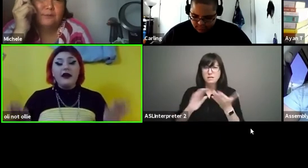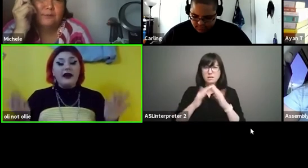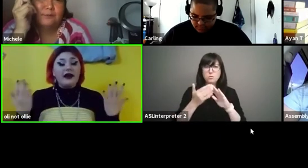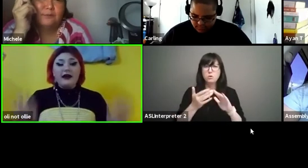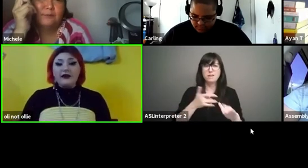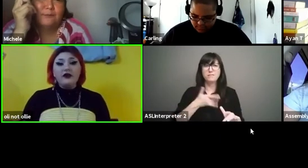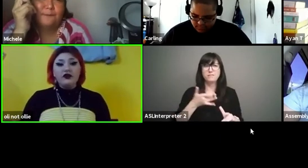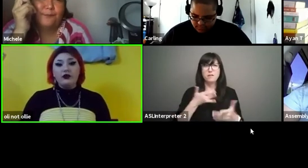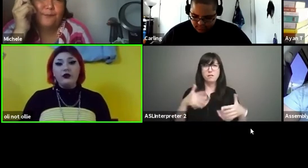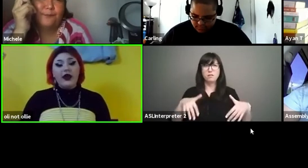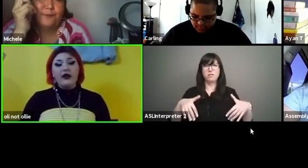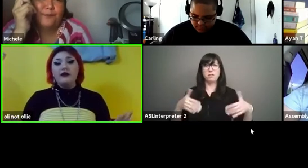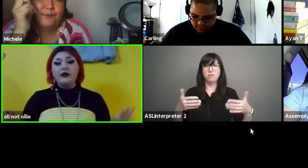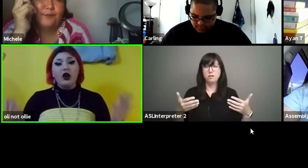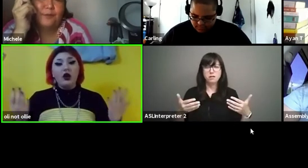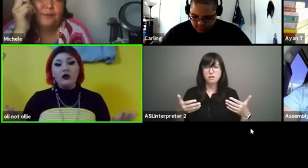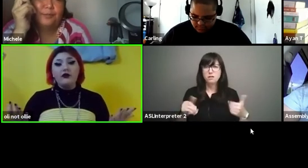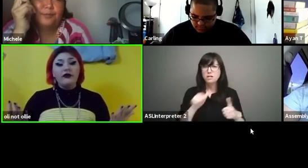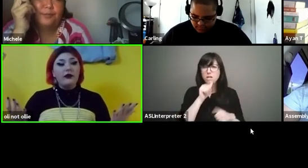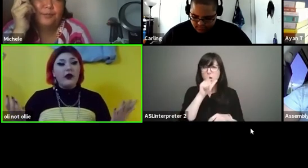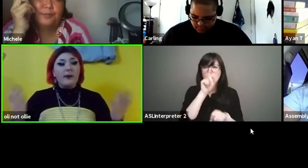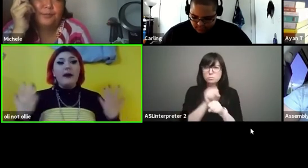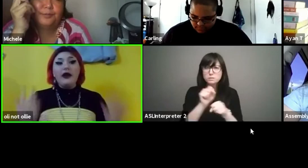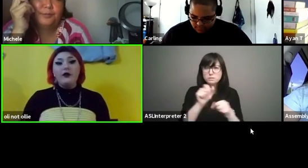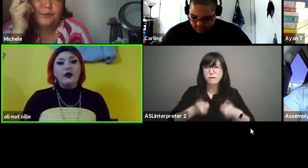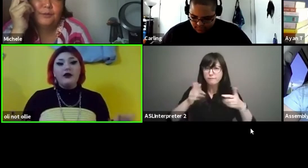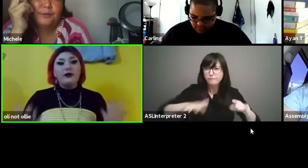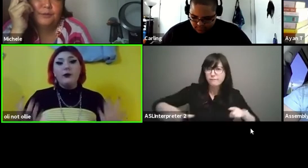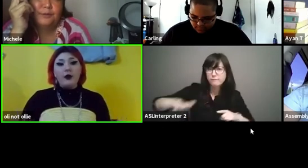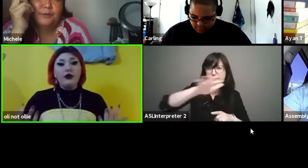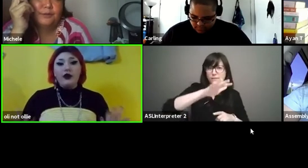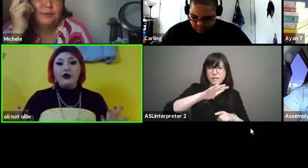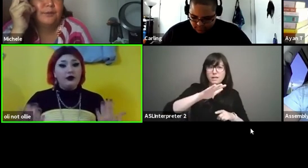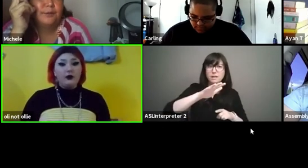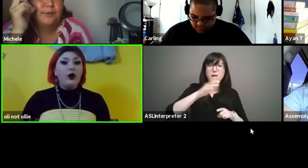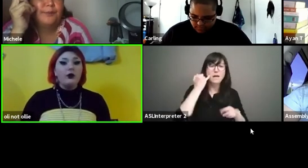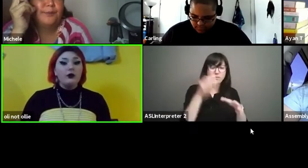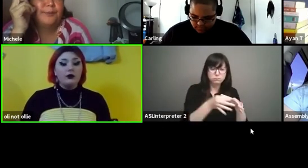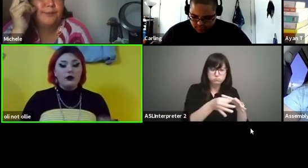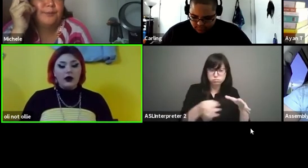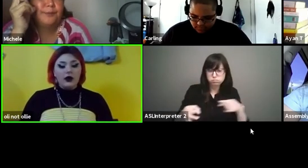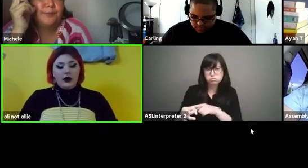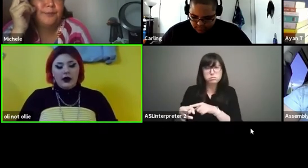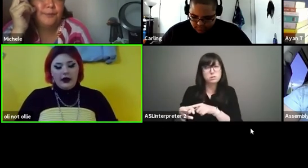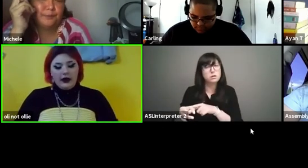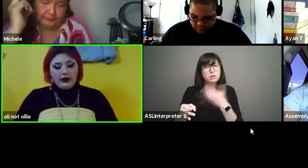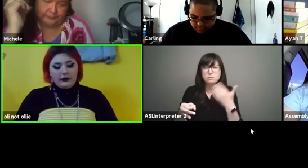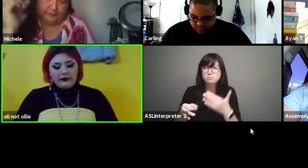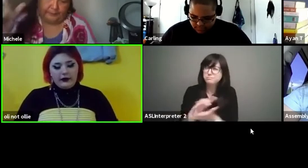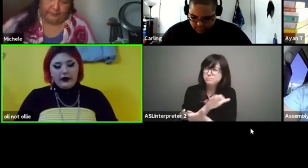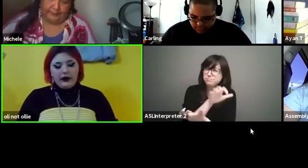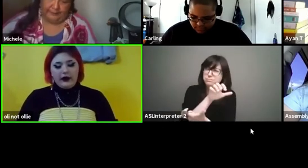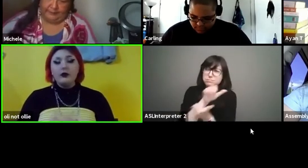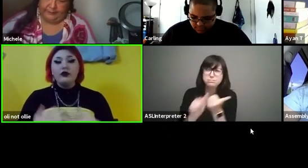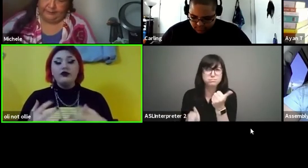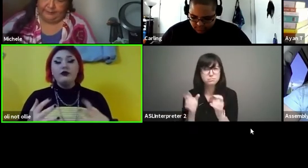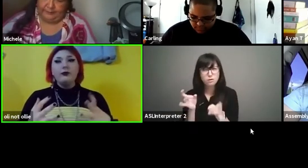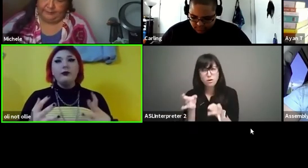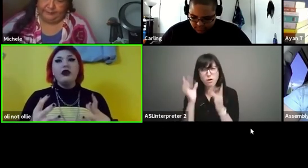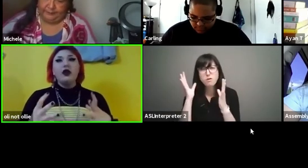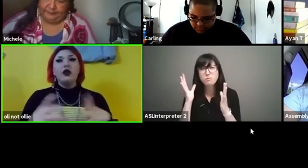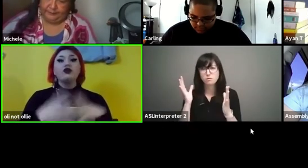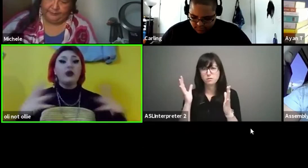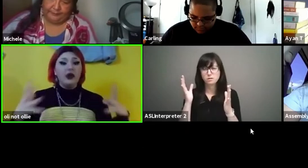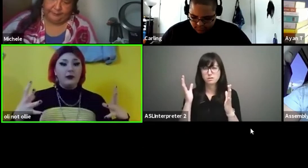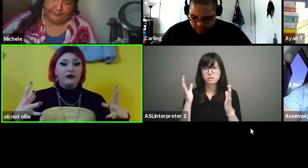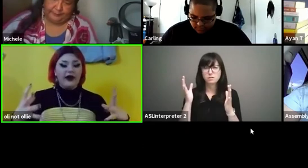that isn't the truth and hurts minorities more than you know. And it would